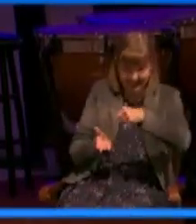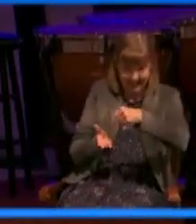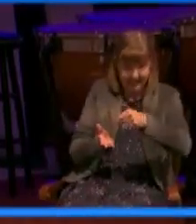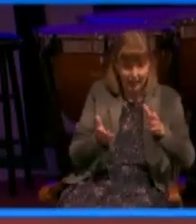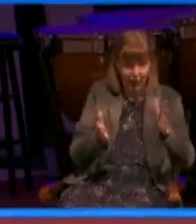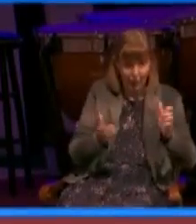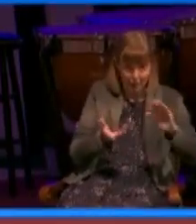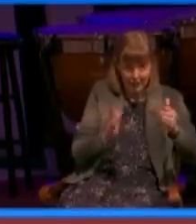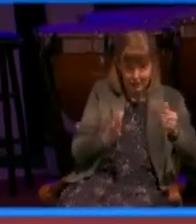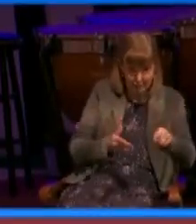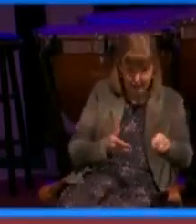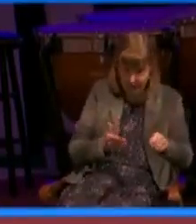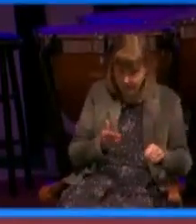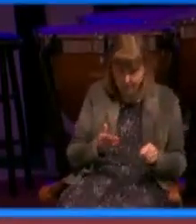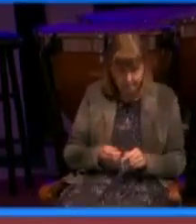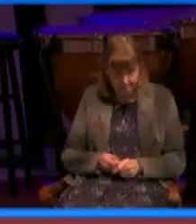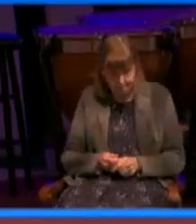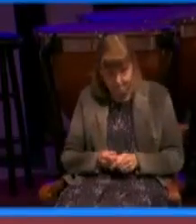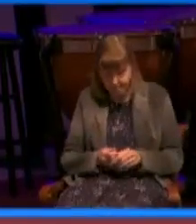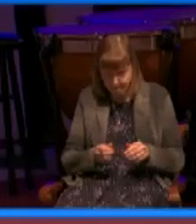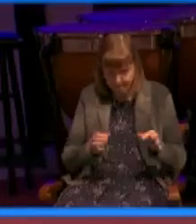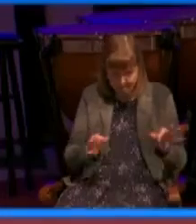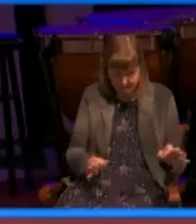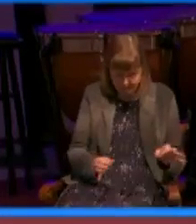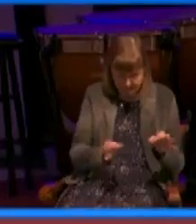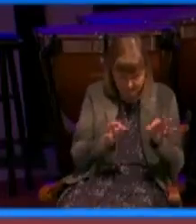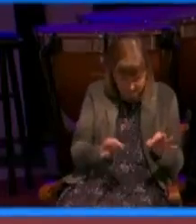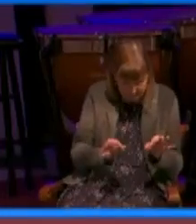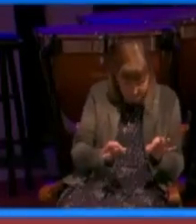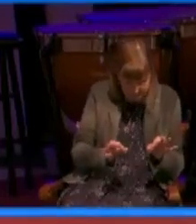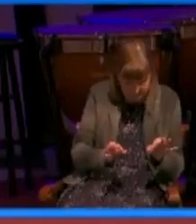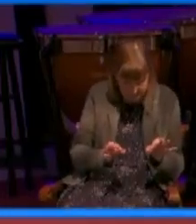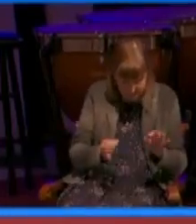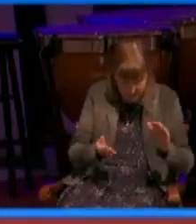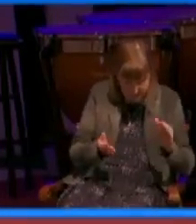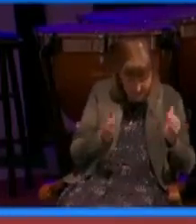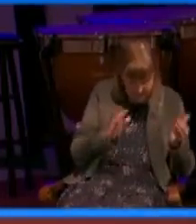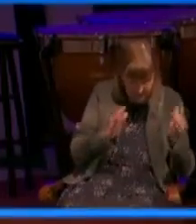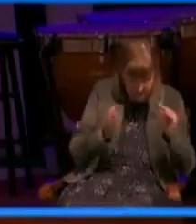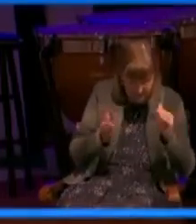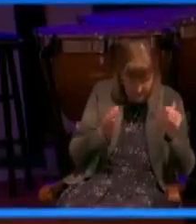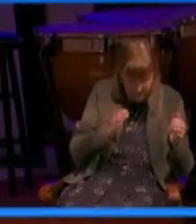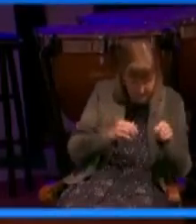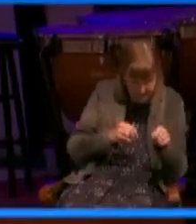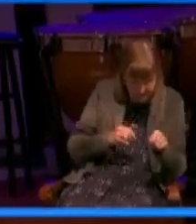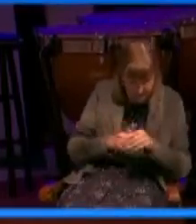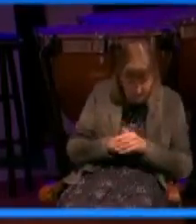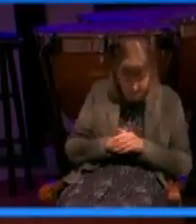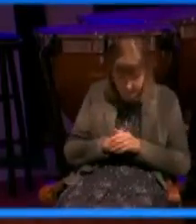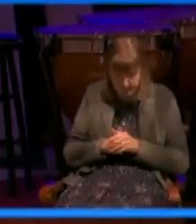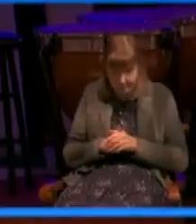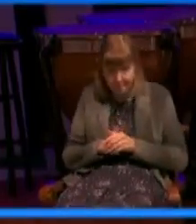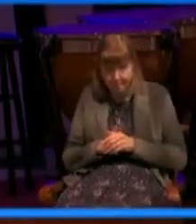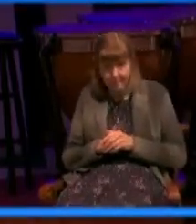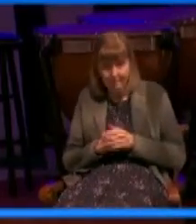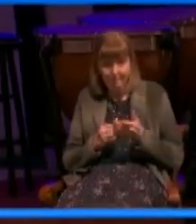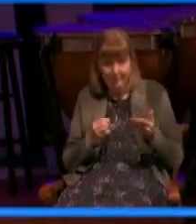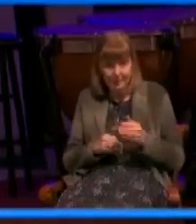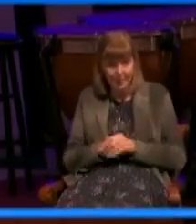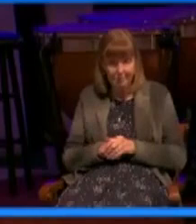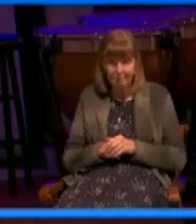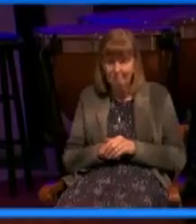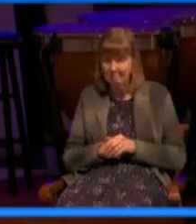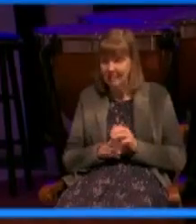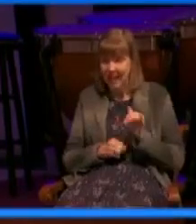them together. The one I didn't buy was the one that was better. The store I was at gave me full price for what I paid for it. I borrowed $100 from my